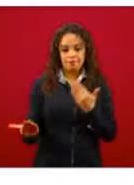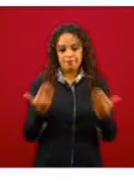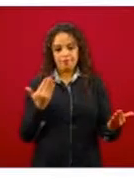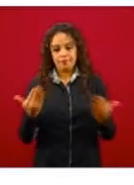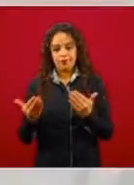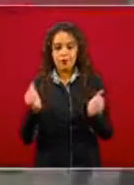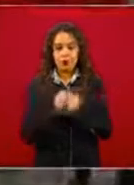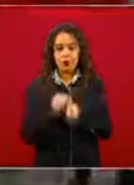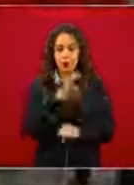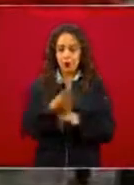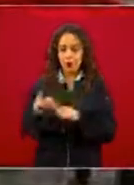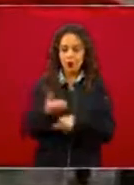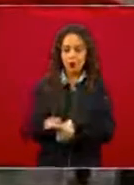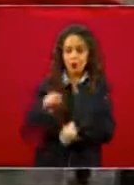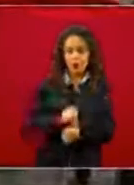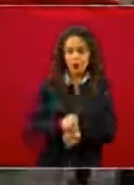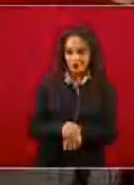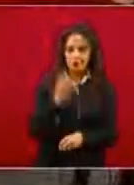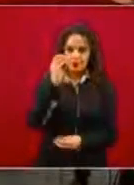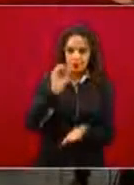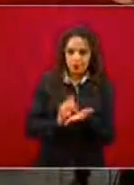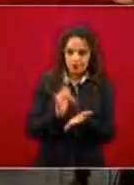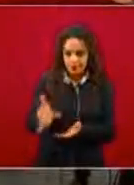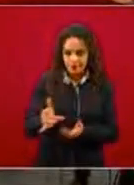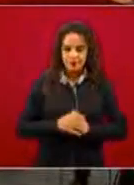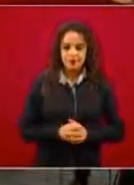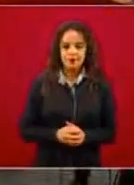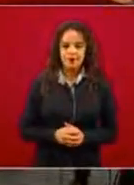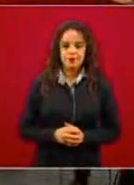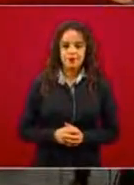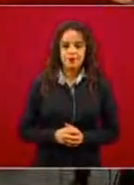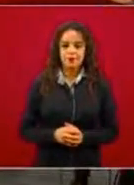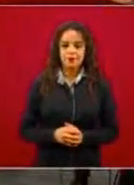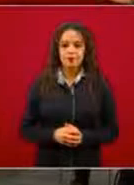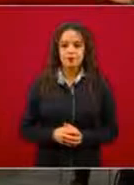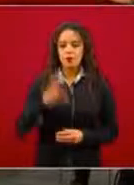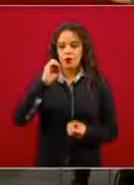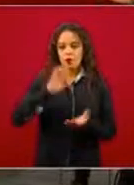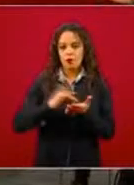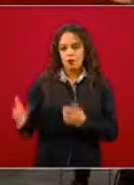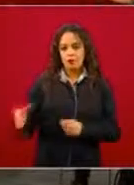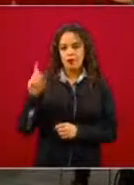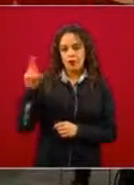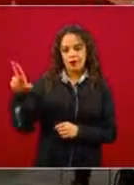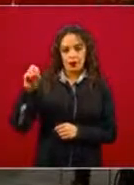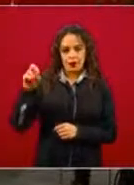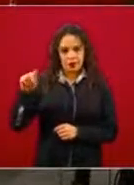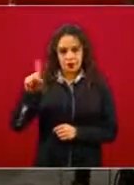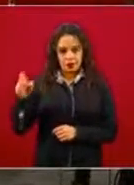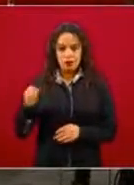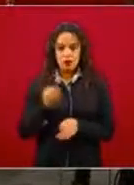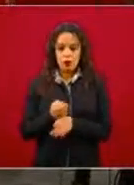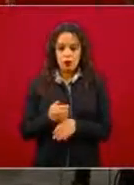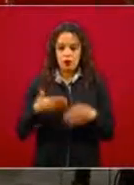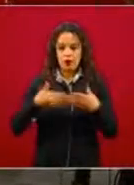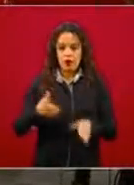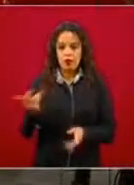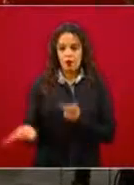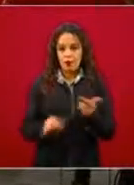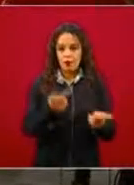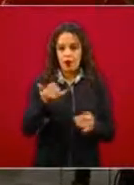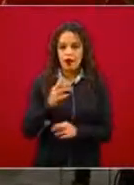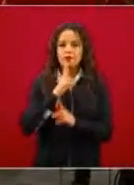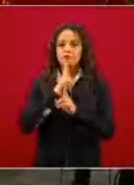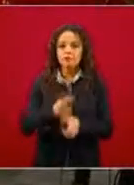week-to-week comparison on a number of weeks for 2 weeks each time. Thank you